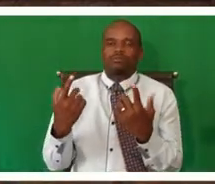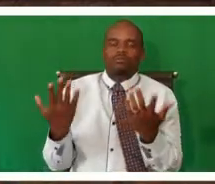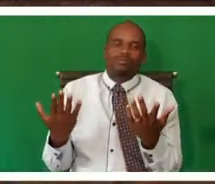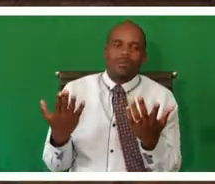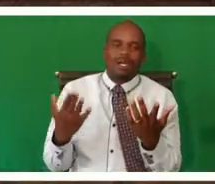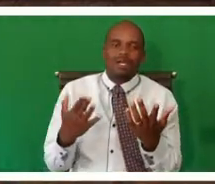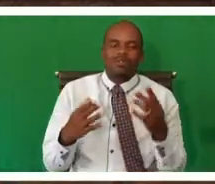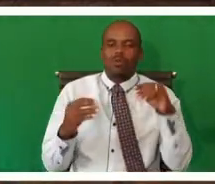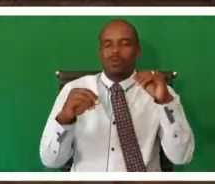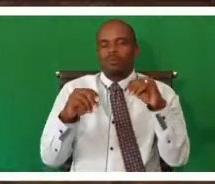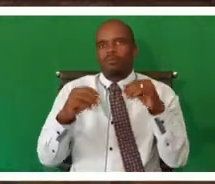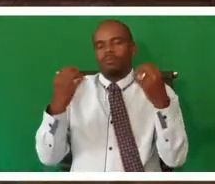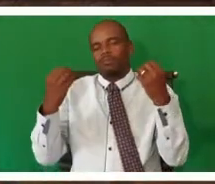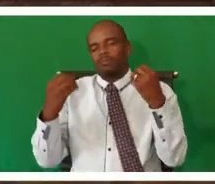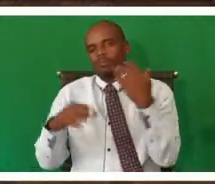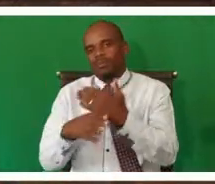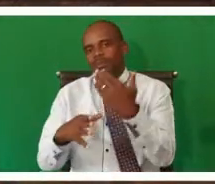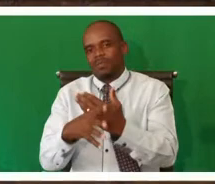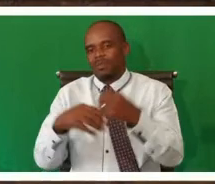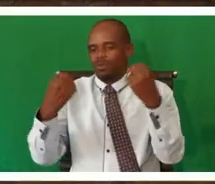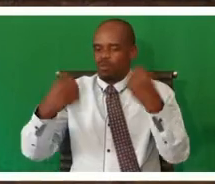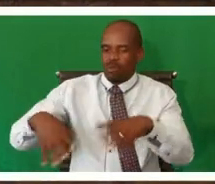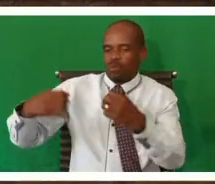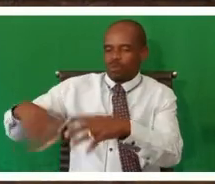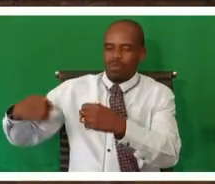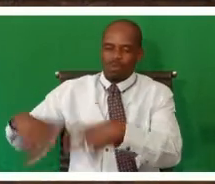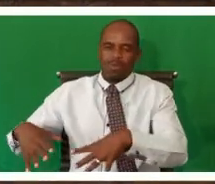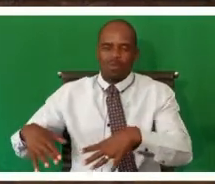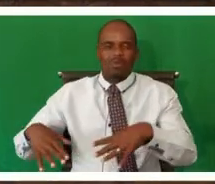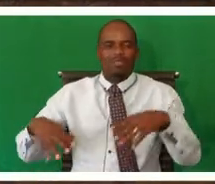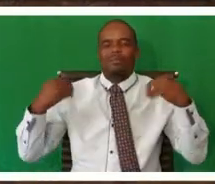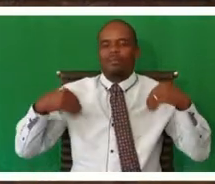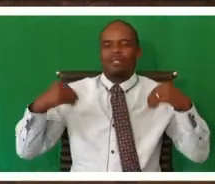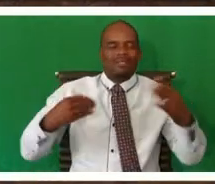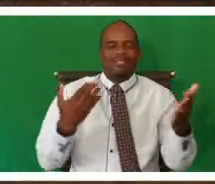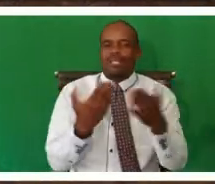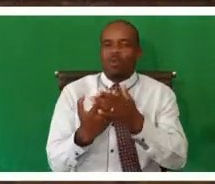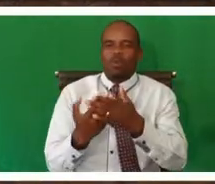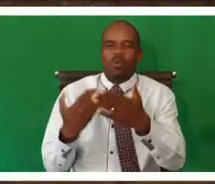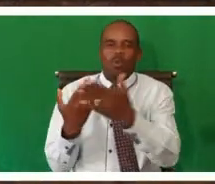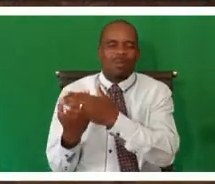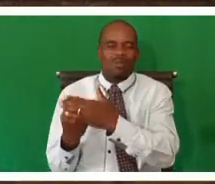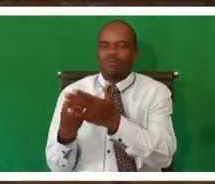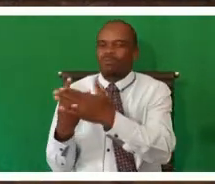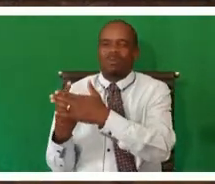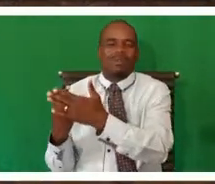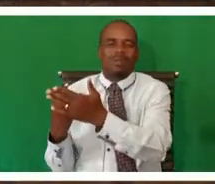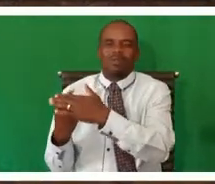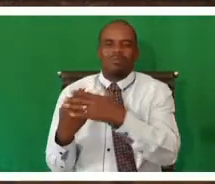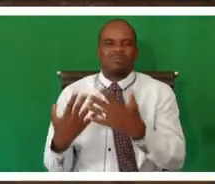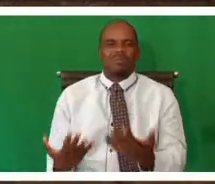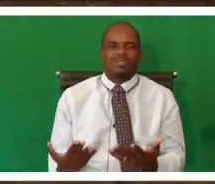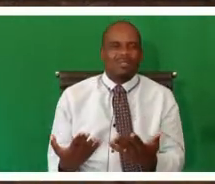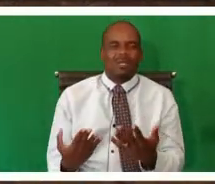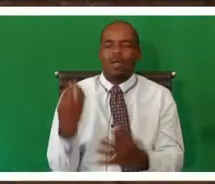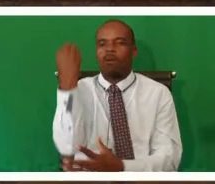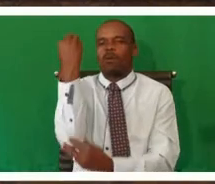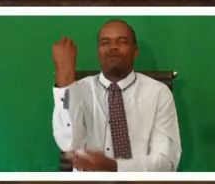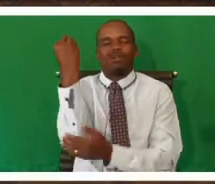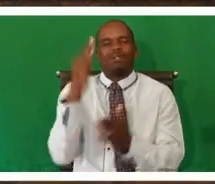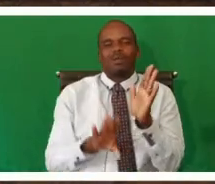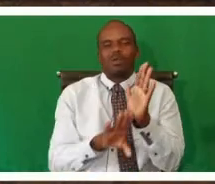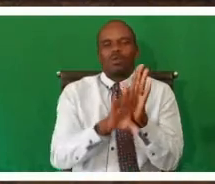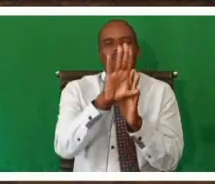businesses have closed. Poverty is increasing. Social life has